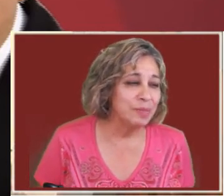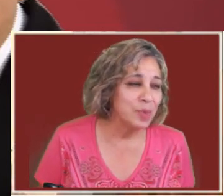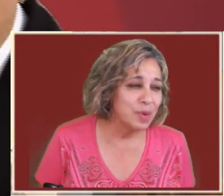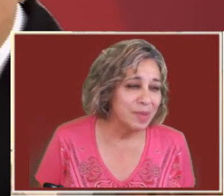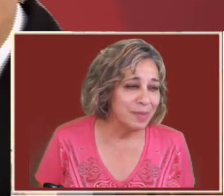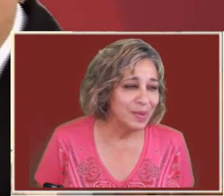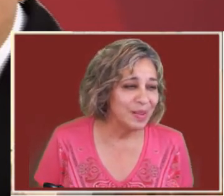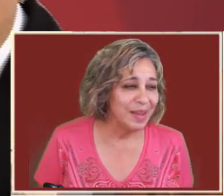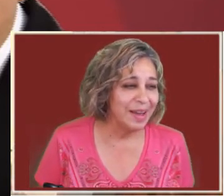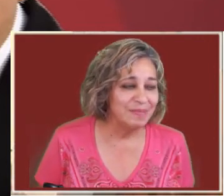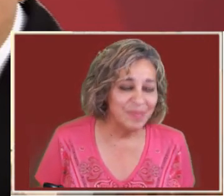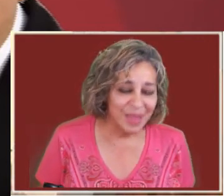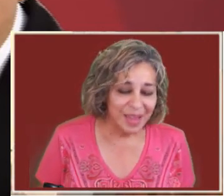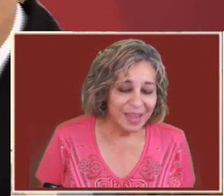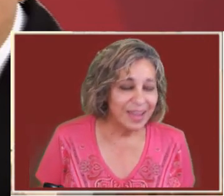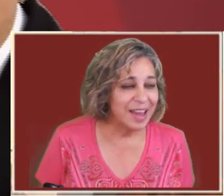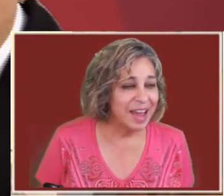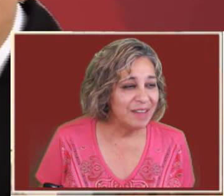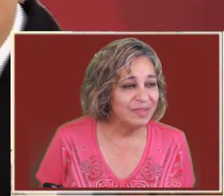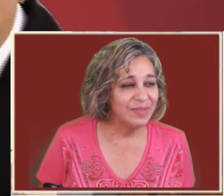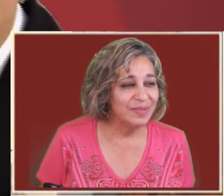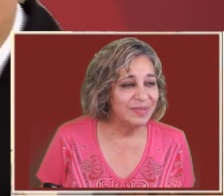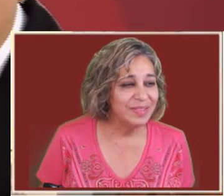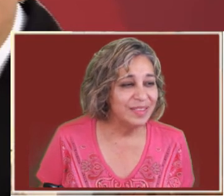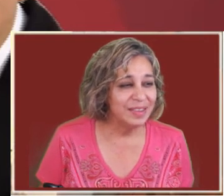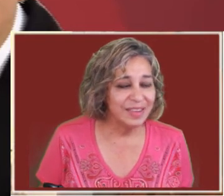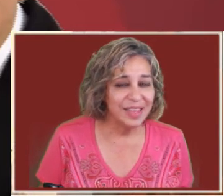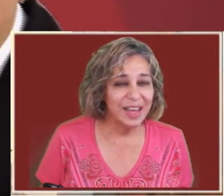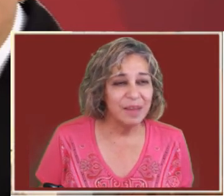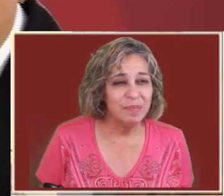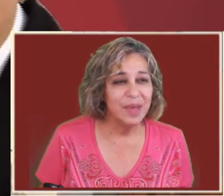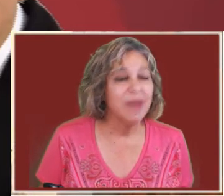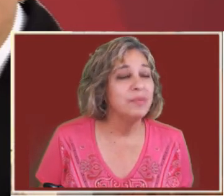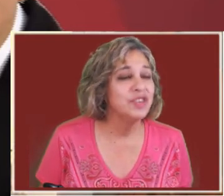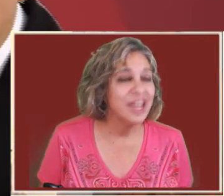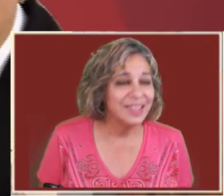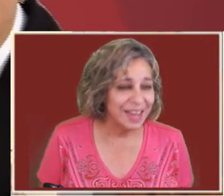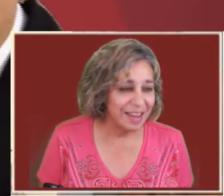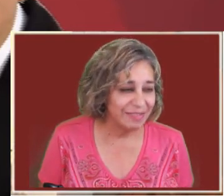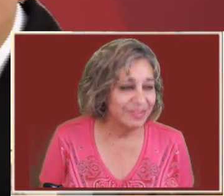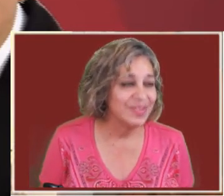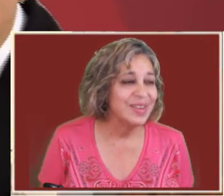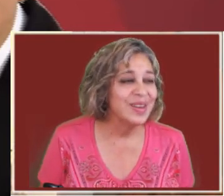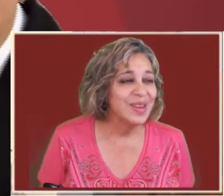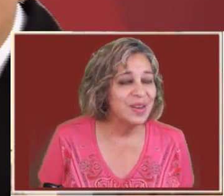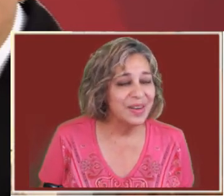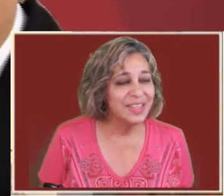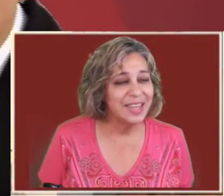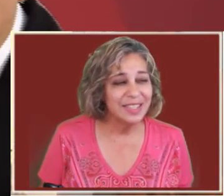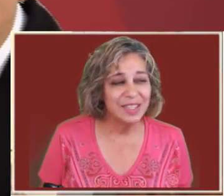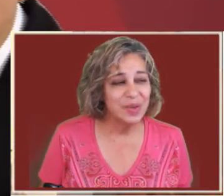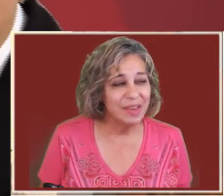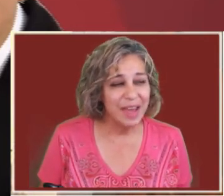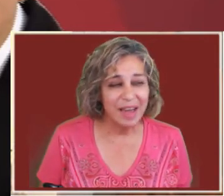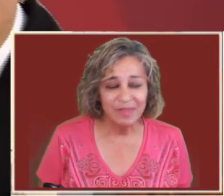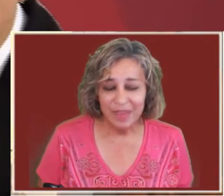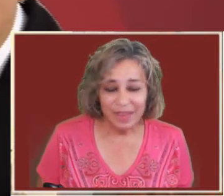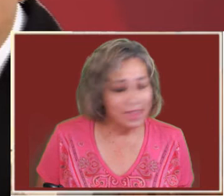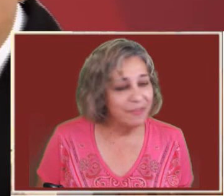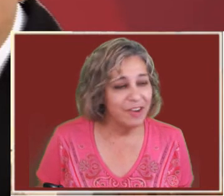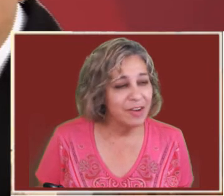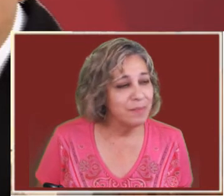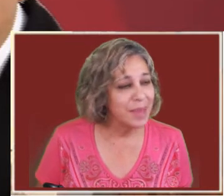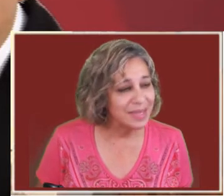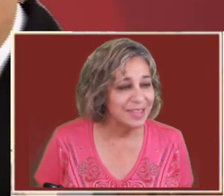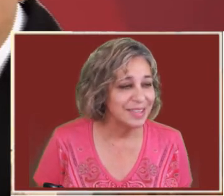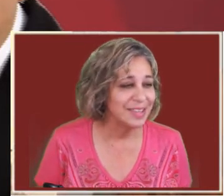the poor people, can have a chance at life. You know, a chance to even have the